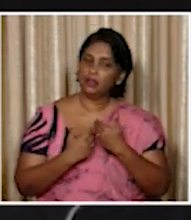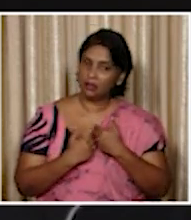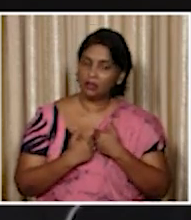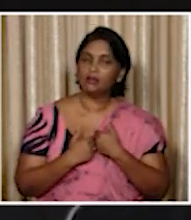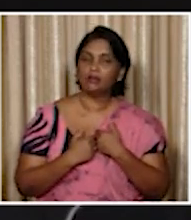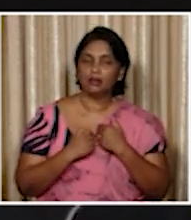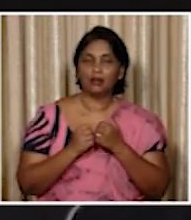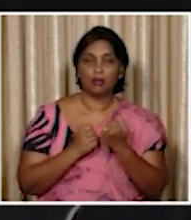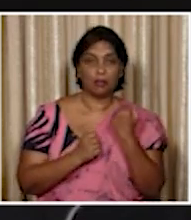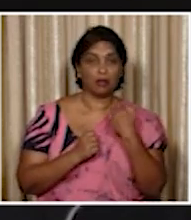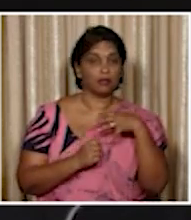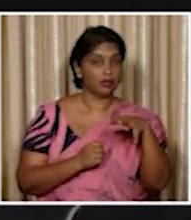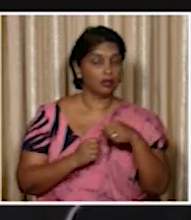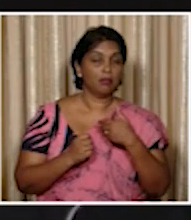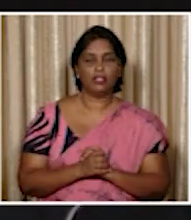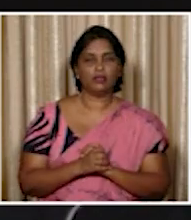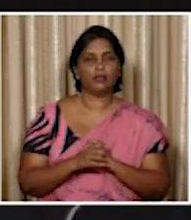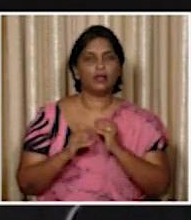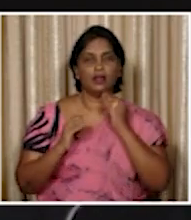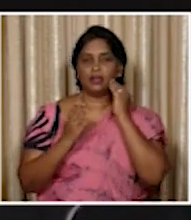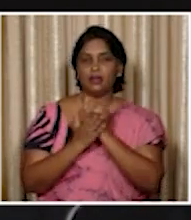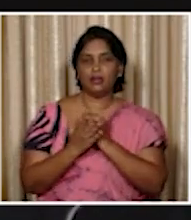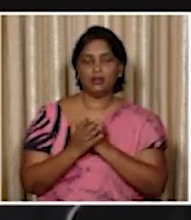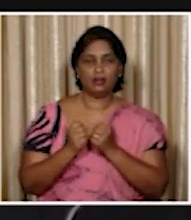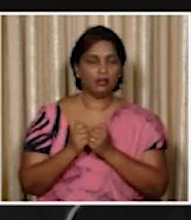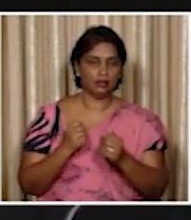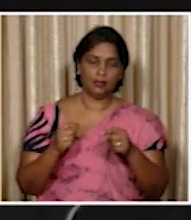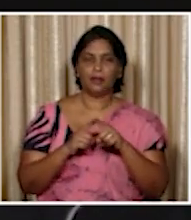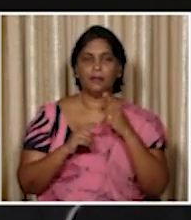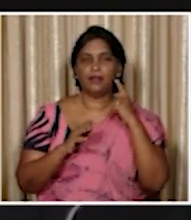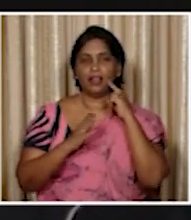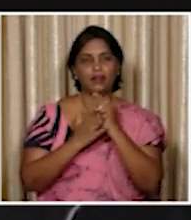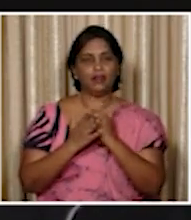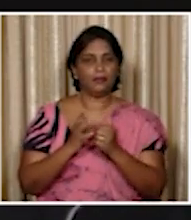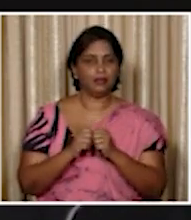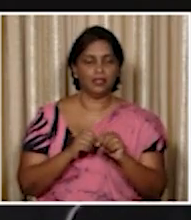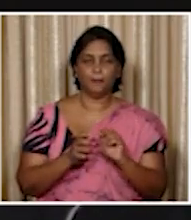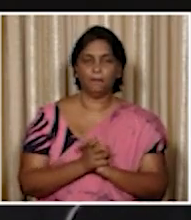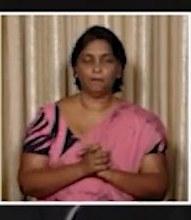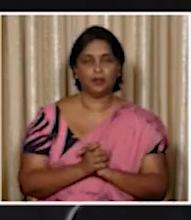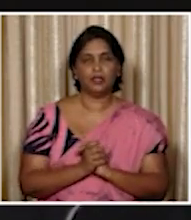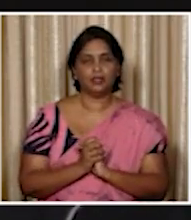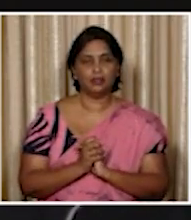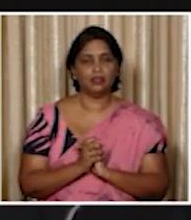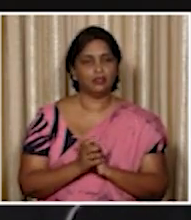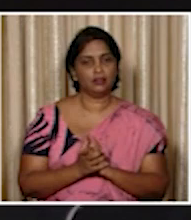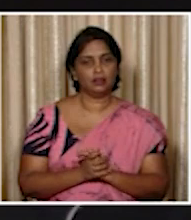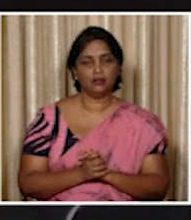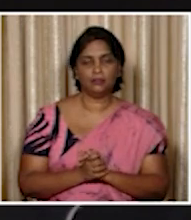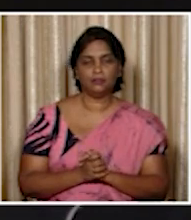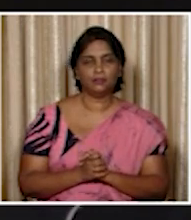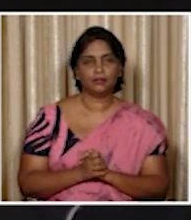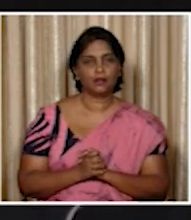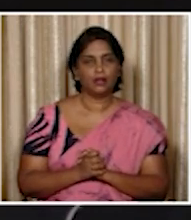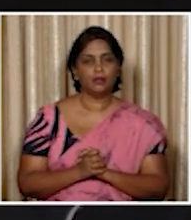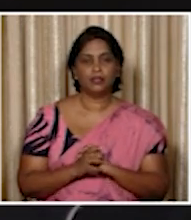to cast my vote in favor. That obviously letter has been written after the Constitutional Council meeting is